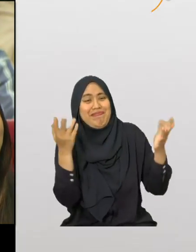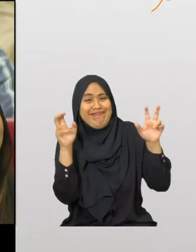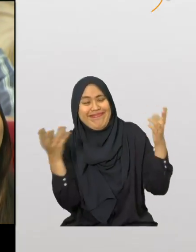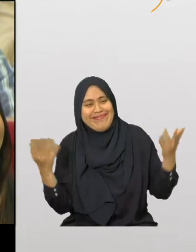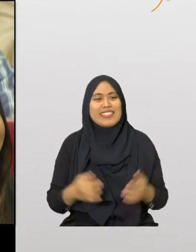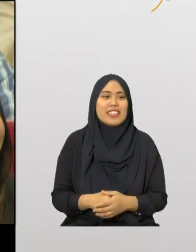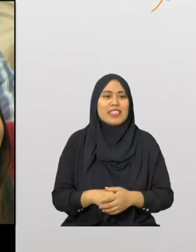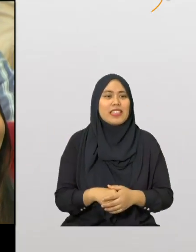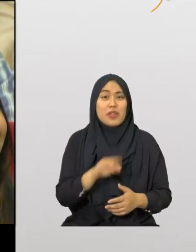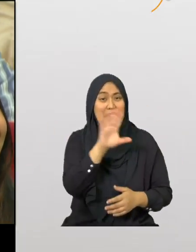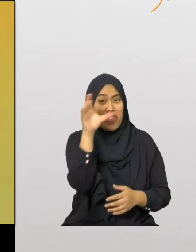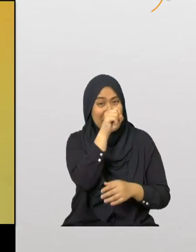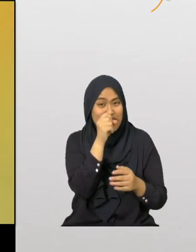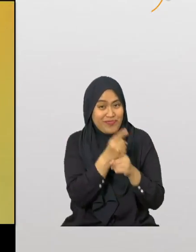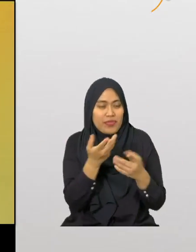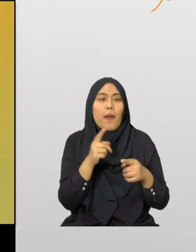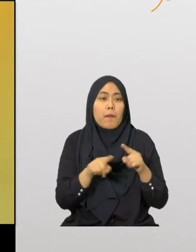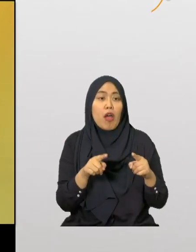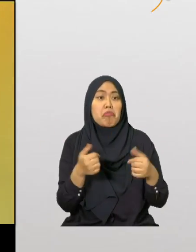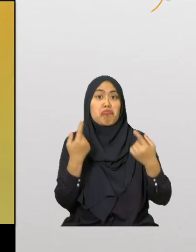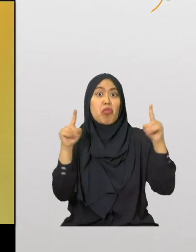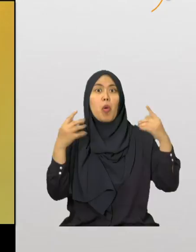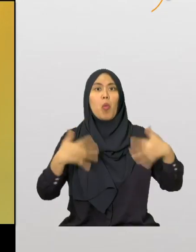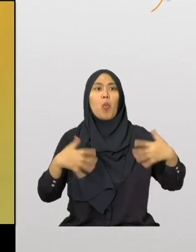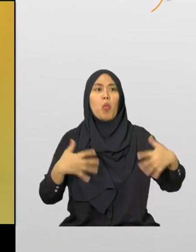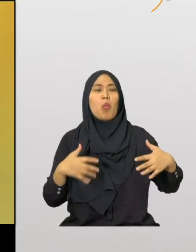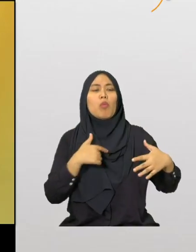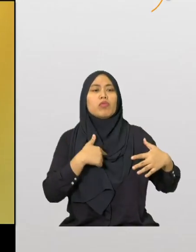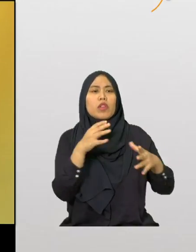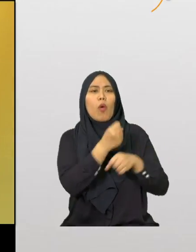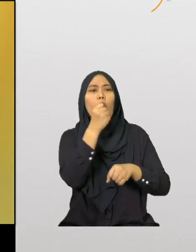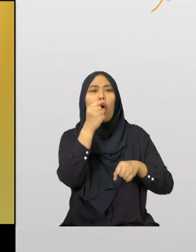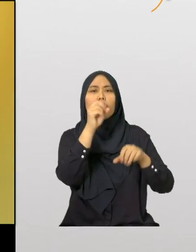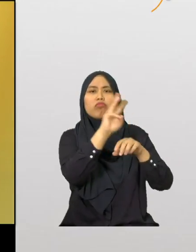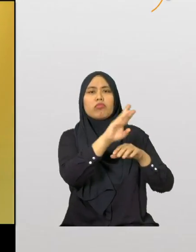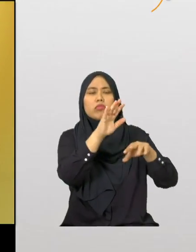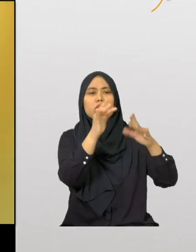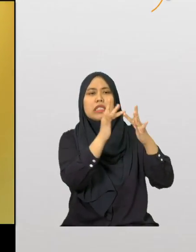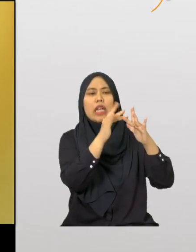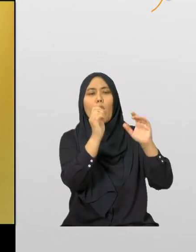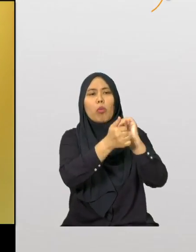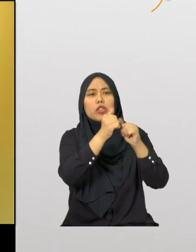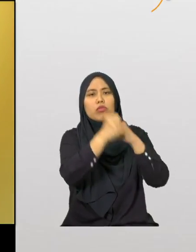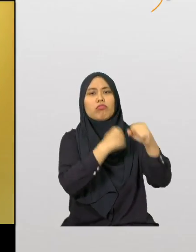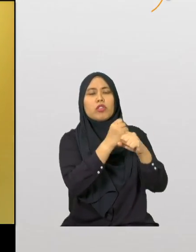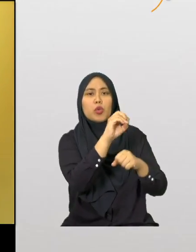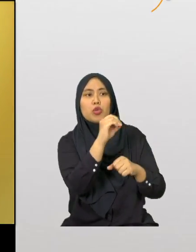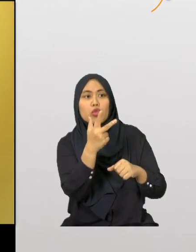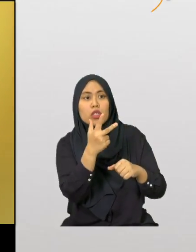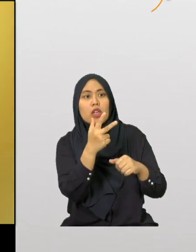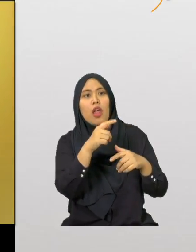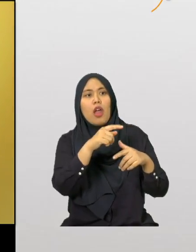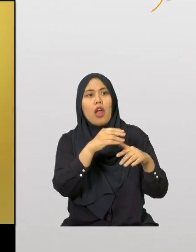You would never have guessed, but it works. It started when he won an online competition in 2003. Overnight, he had an order